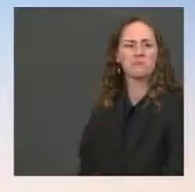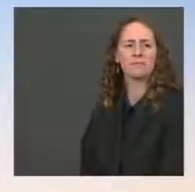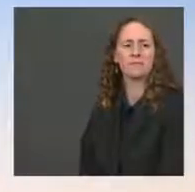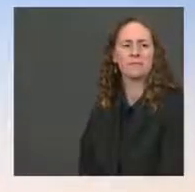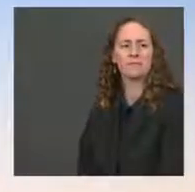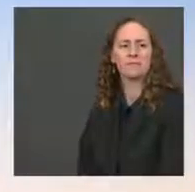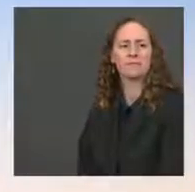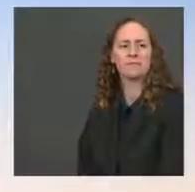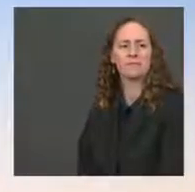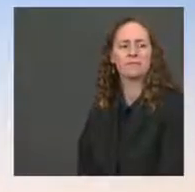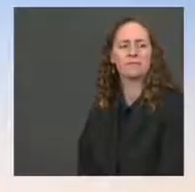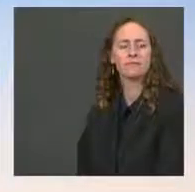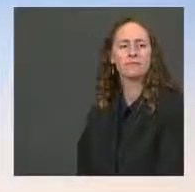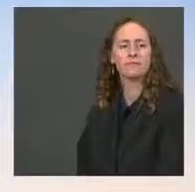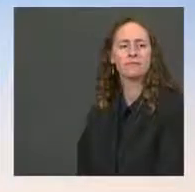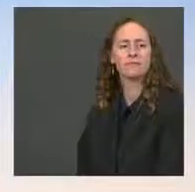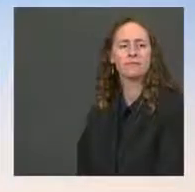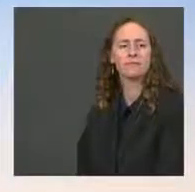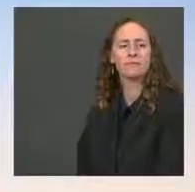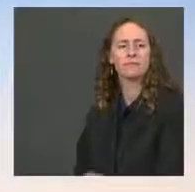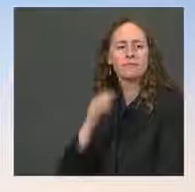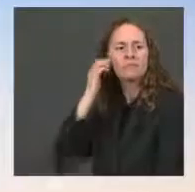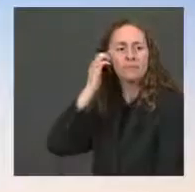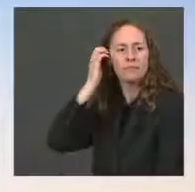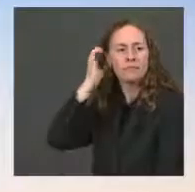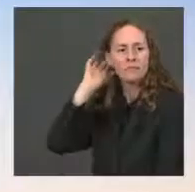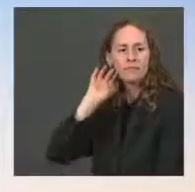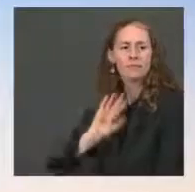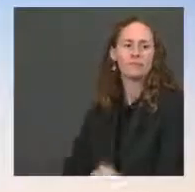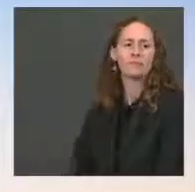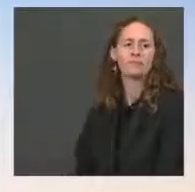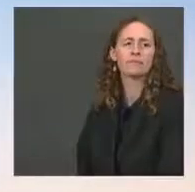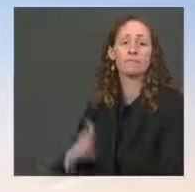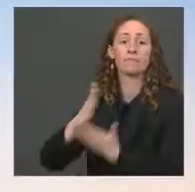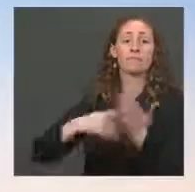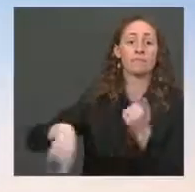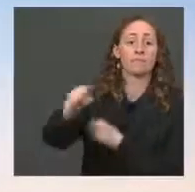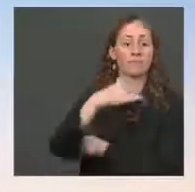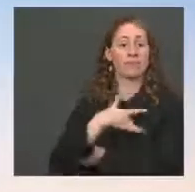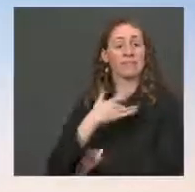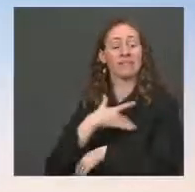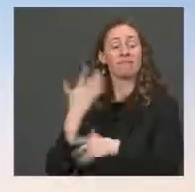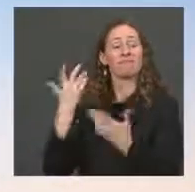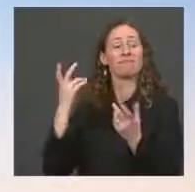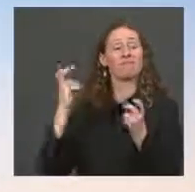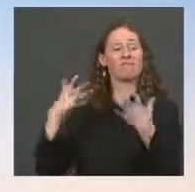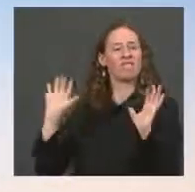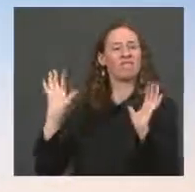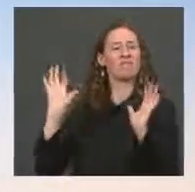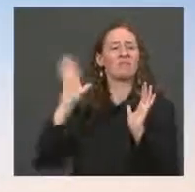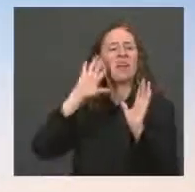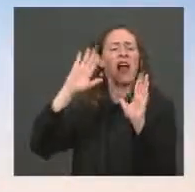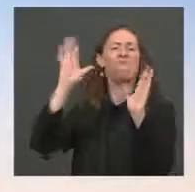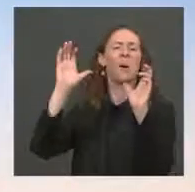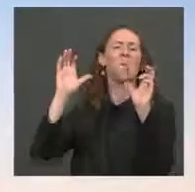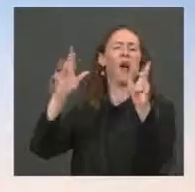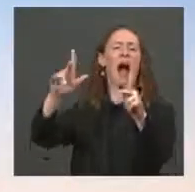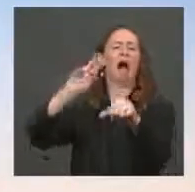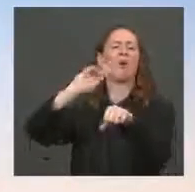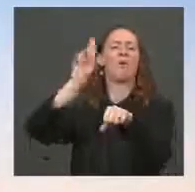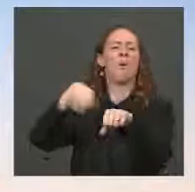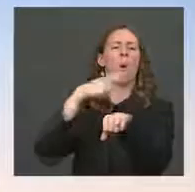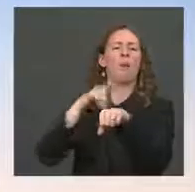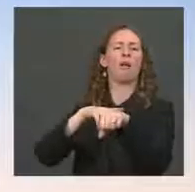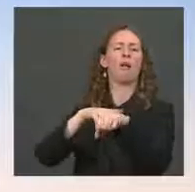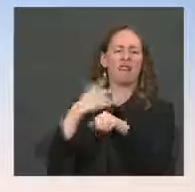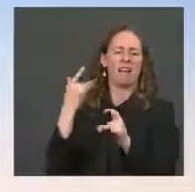to Americans who are so pessimistic right now? Our message is we understand your frustration. This has been a